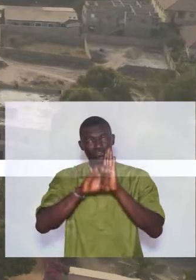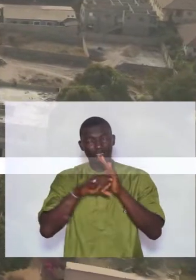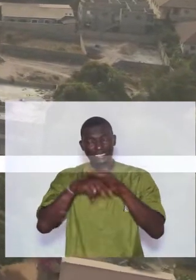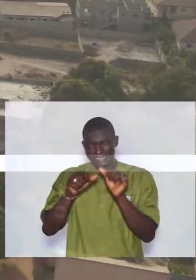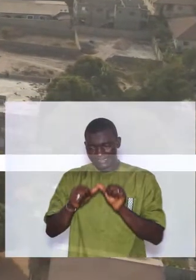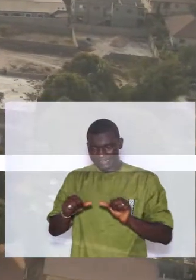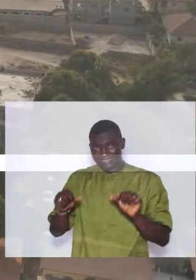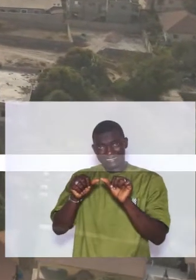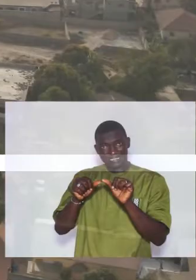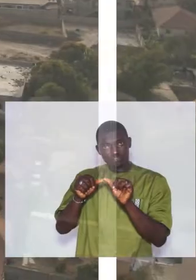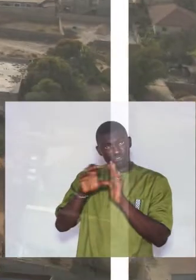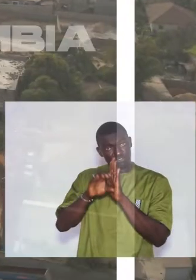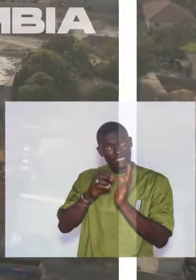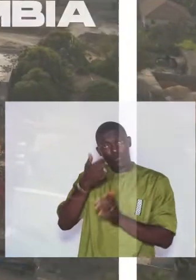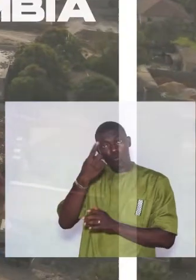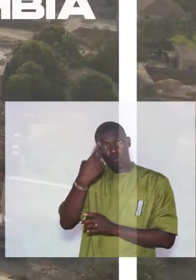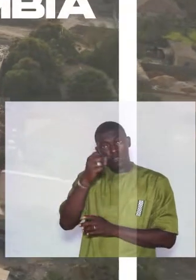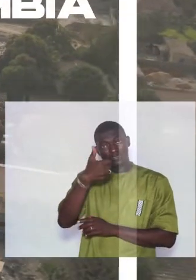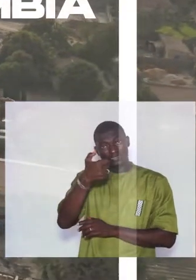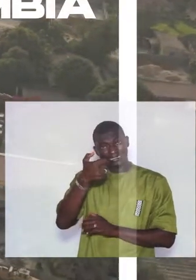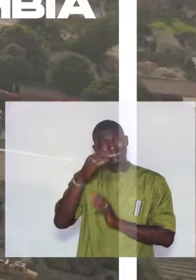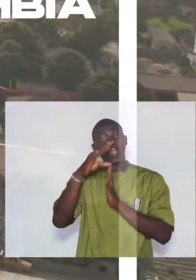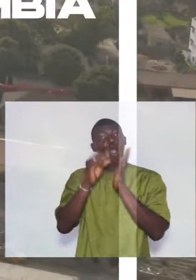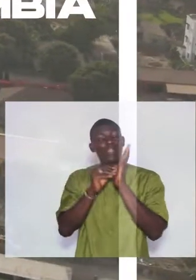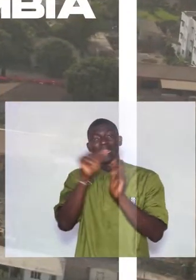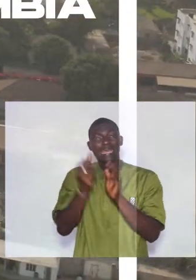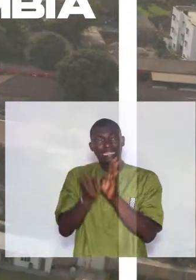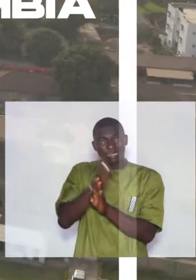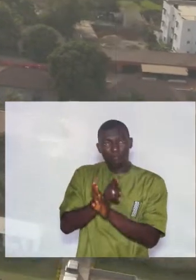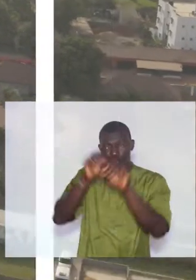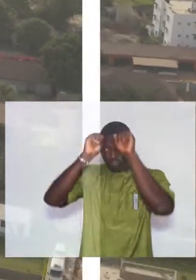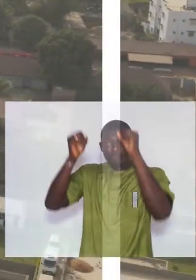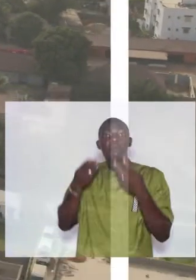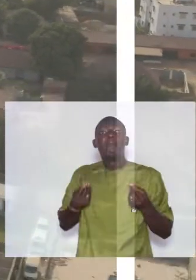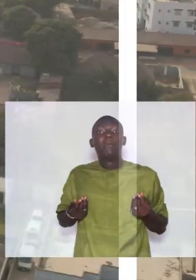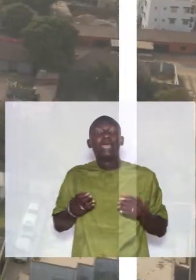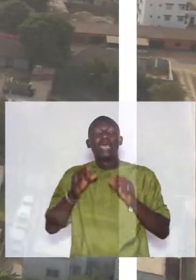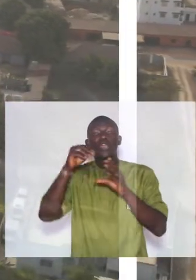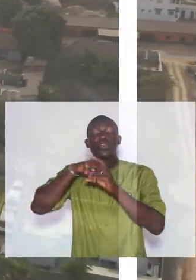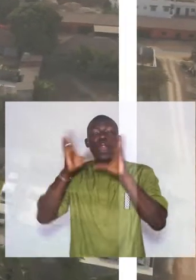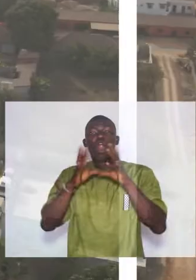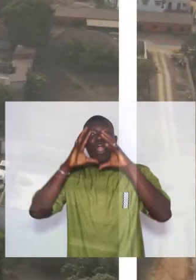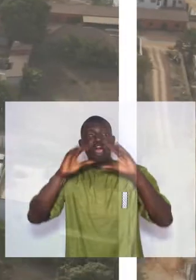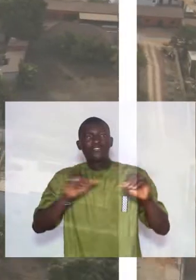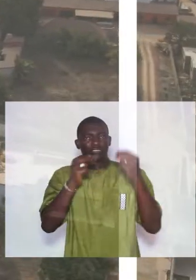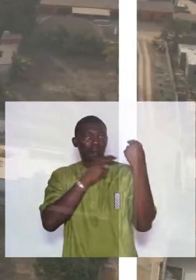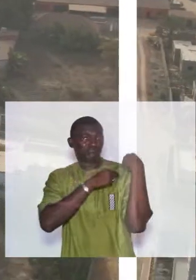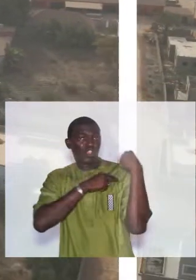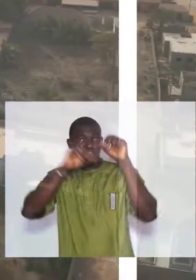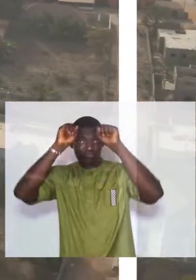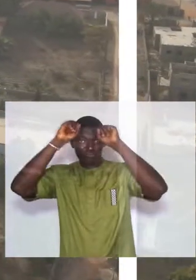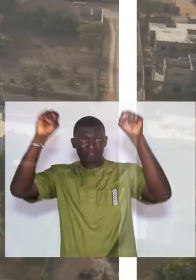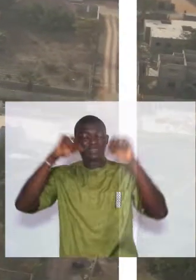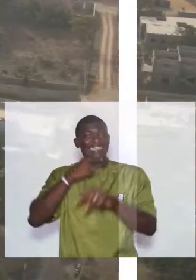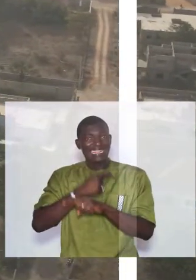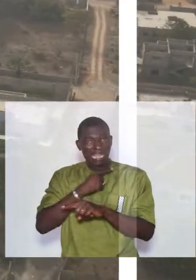Section 160, audit and report on the public accounts of the Gambia, including all offices and authorities of the government of the